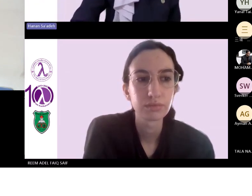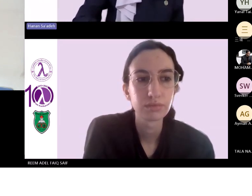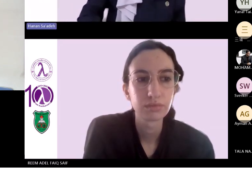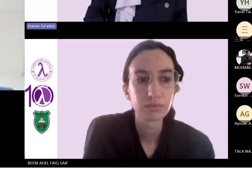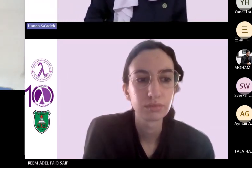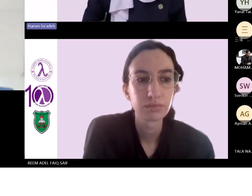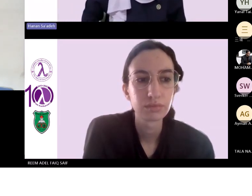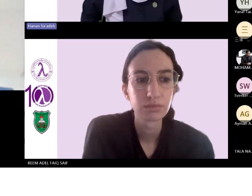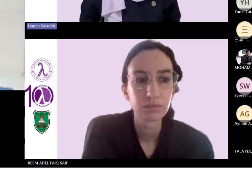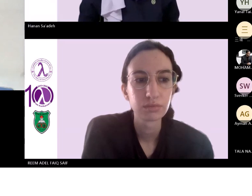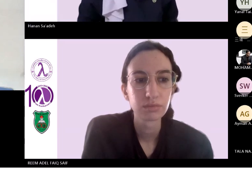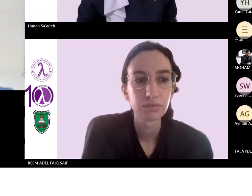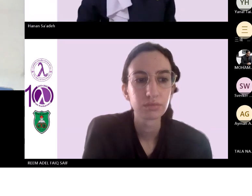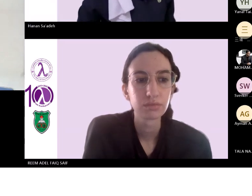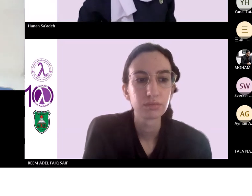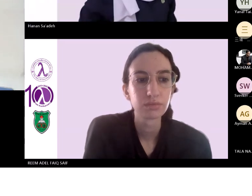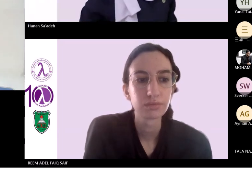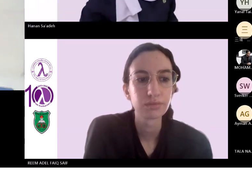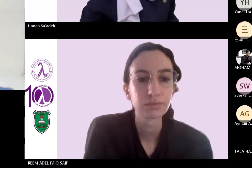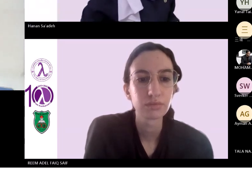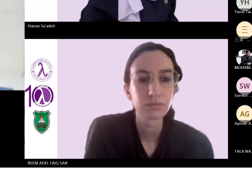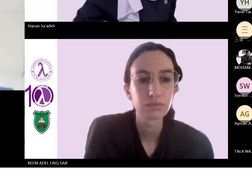Dr. Nidal.